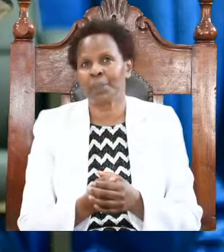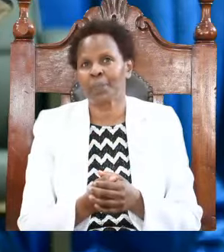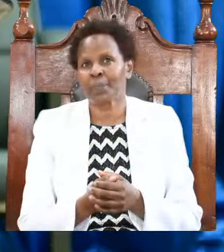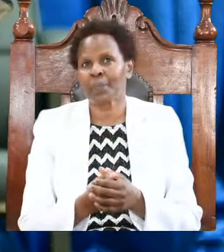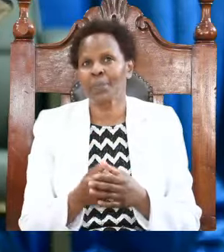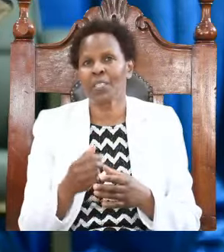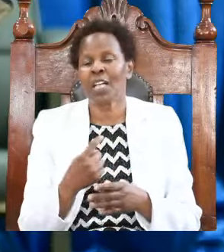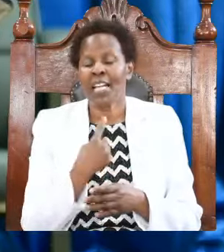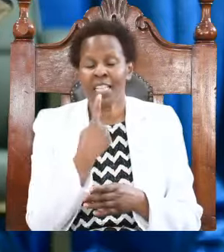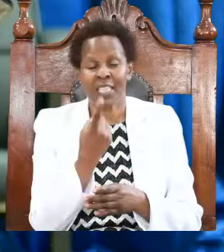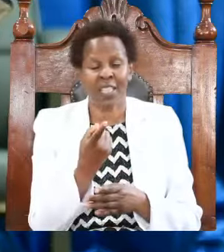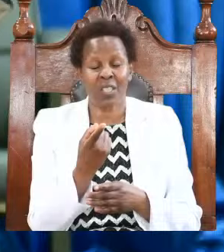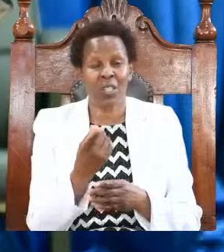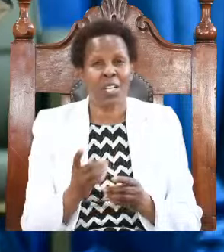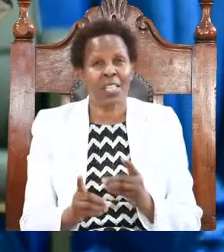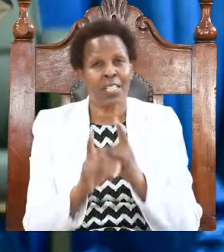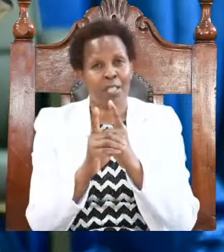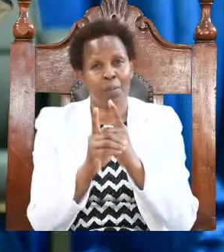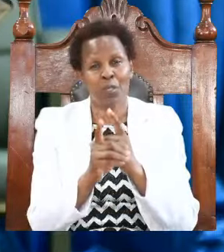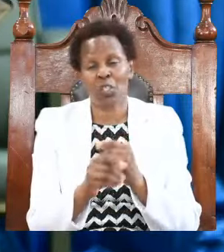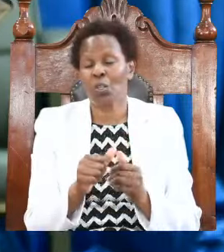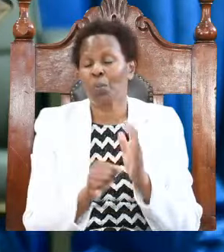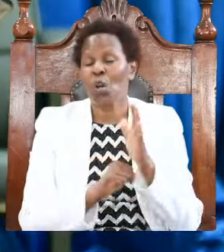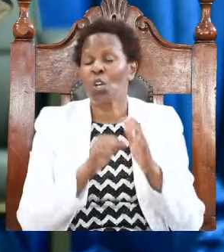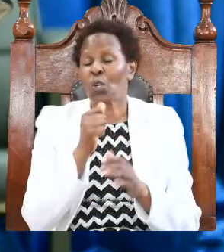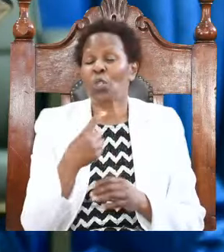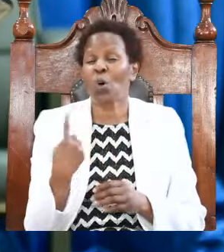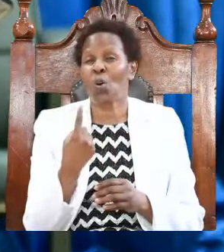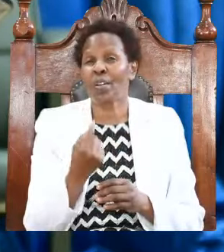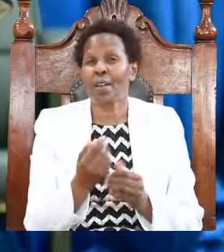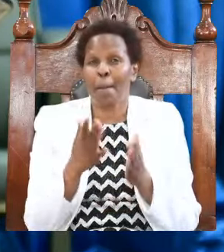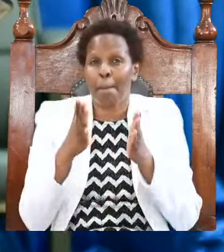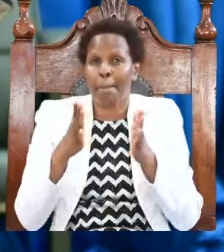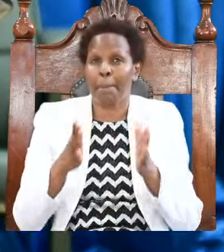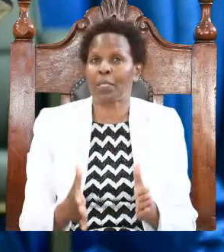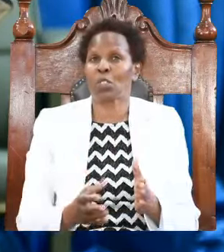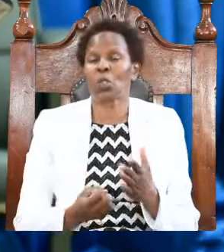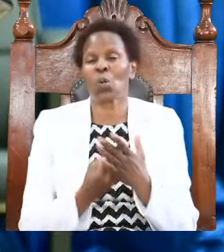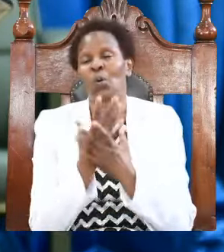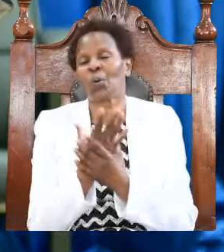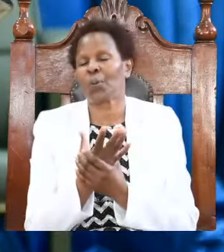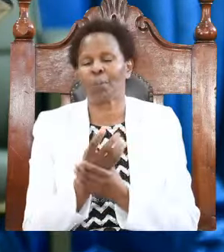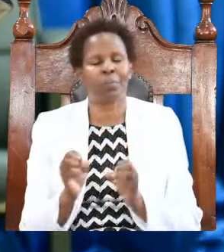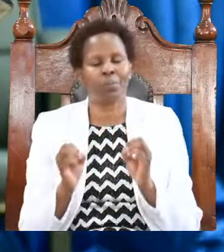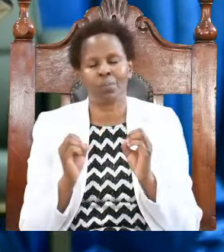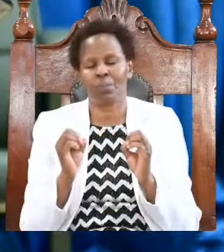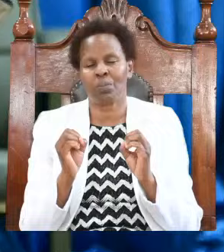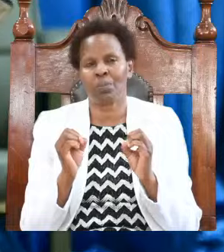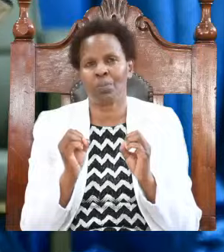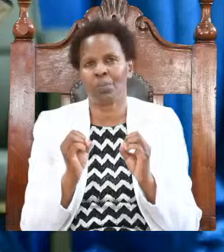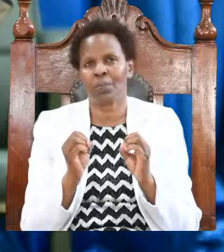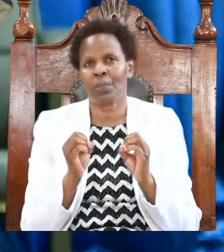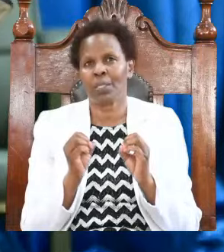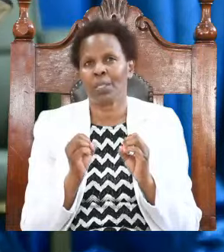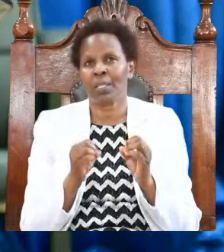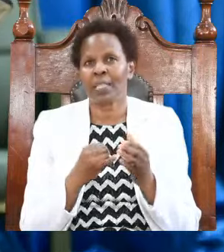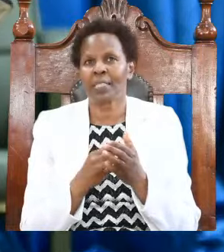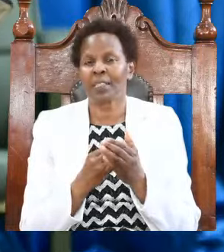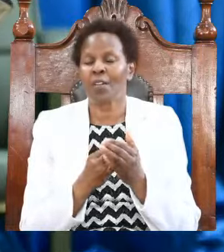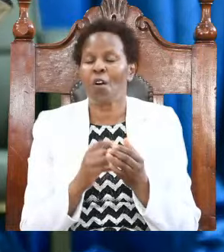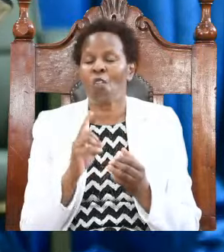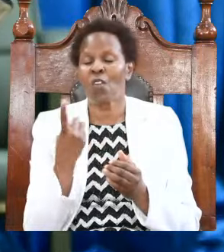that discipleship isn't only about personal growth. Number one, for investment, we are looking at